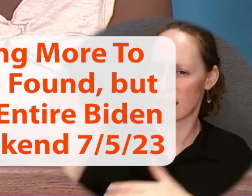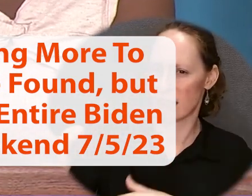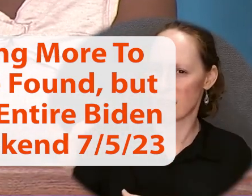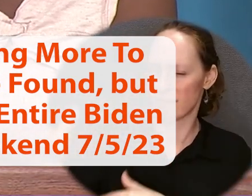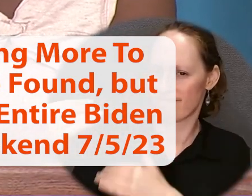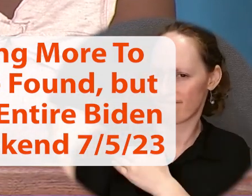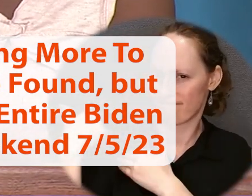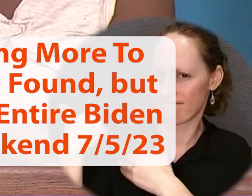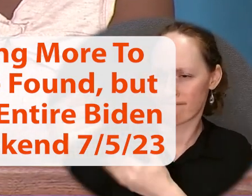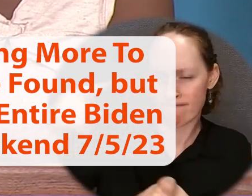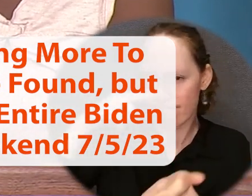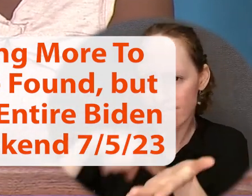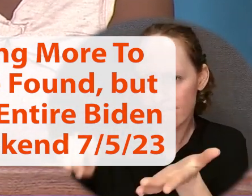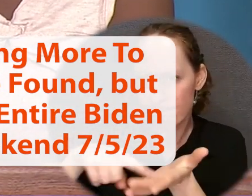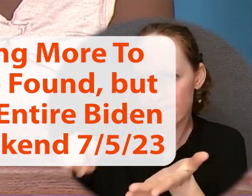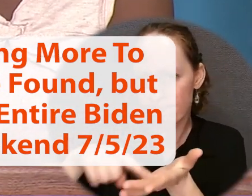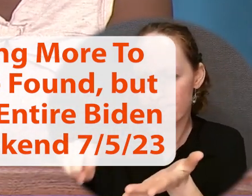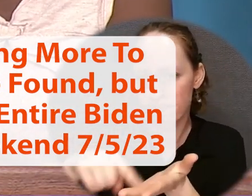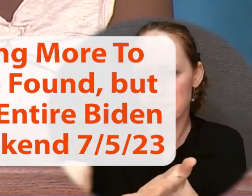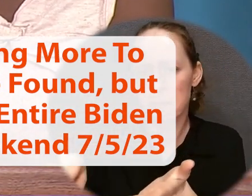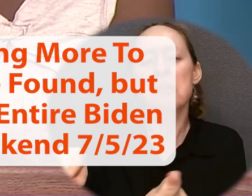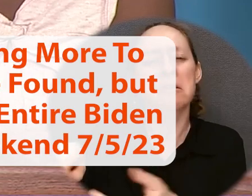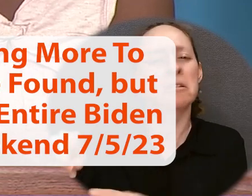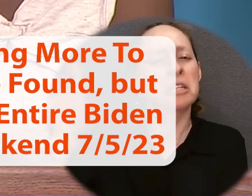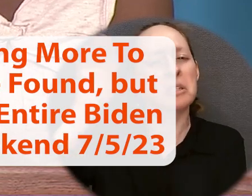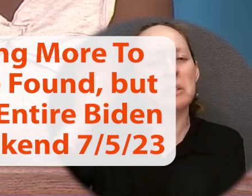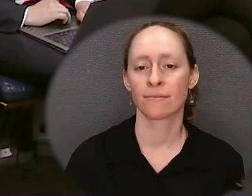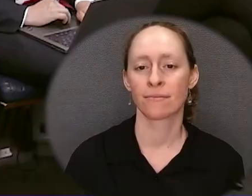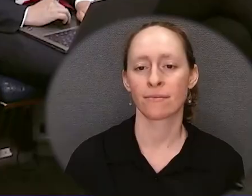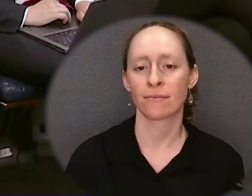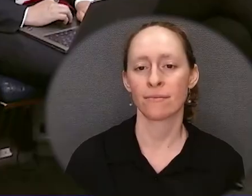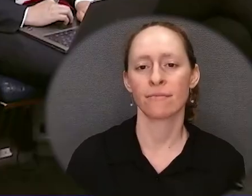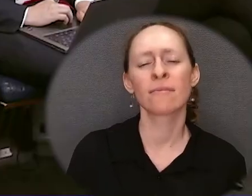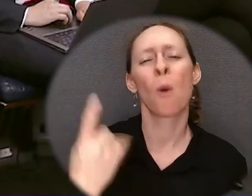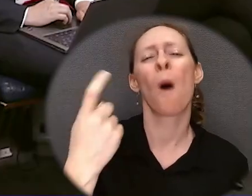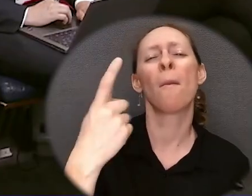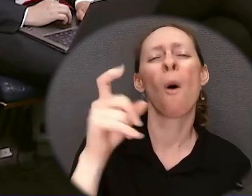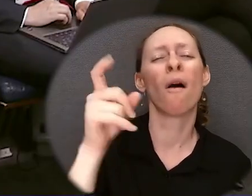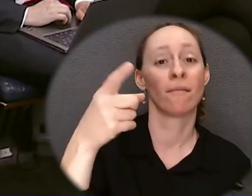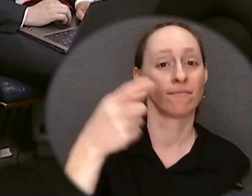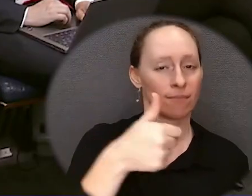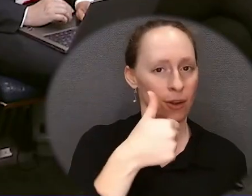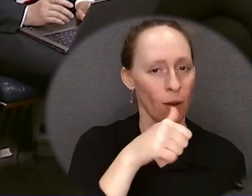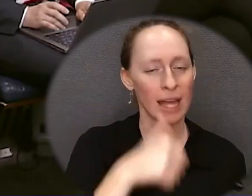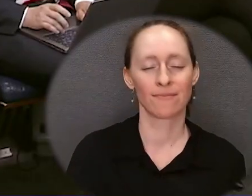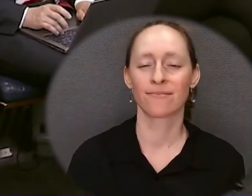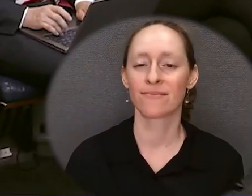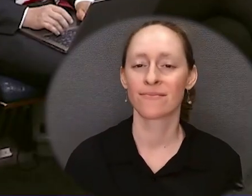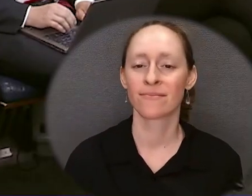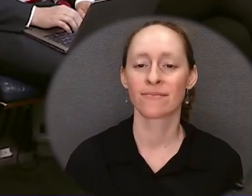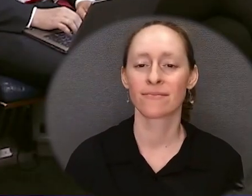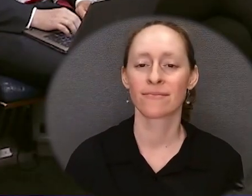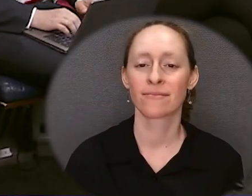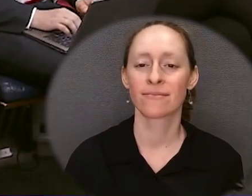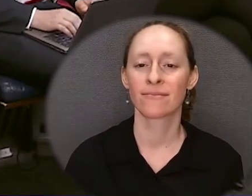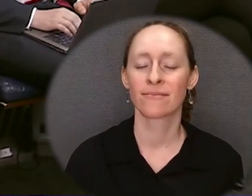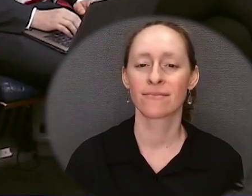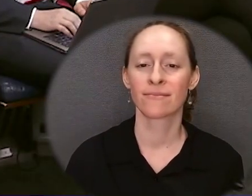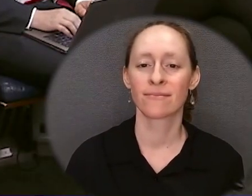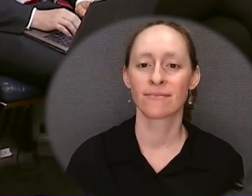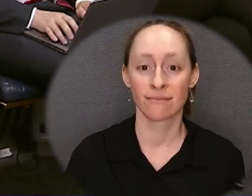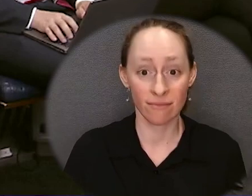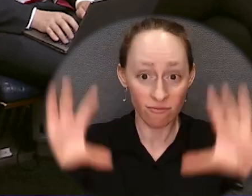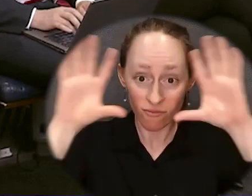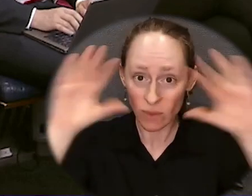allow certainly the investigation to continue, and we have confidence. How determined is the president to get to the bottom of who